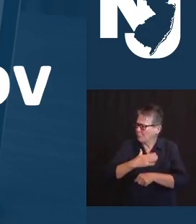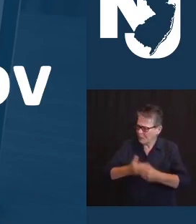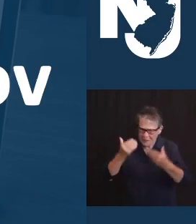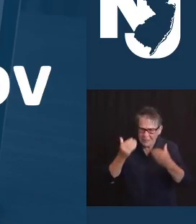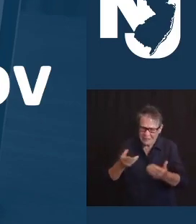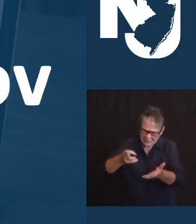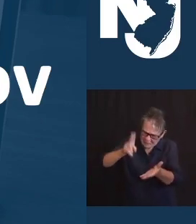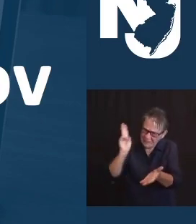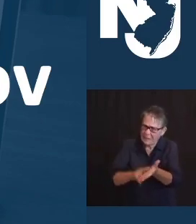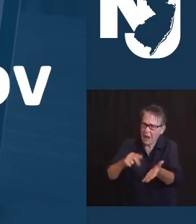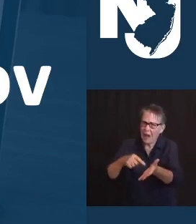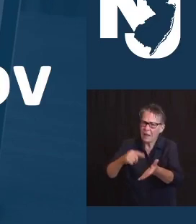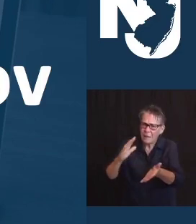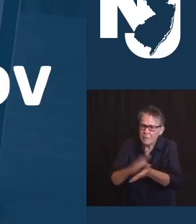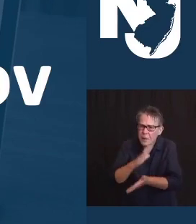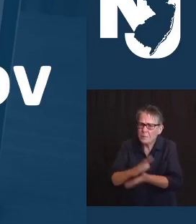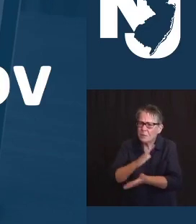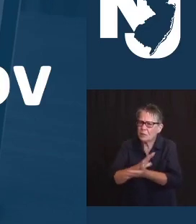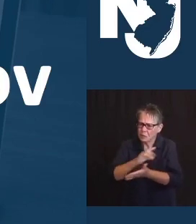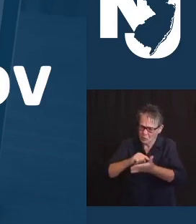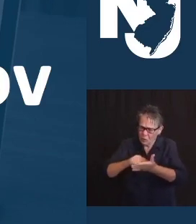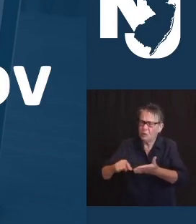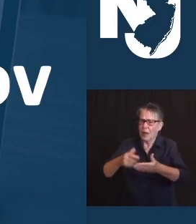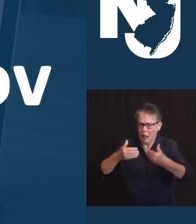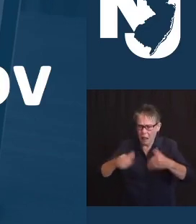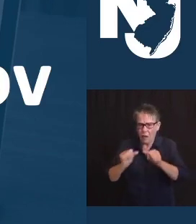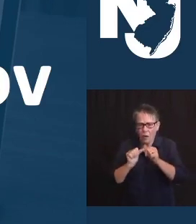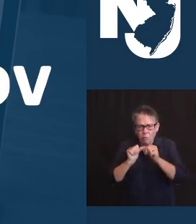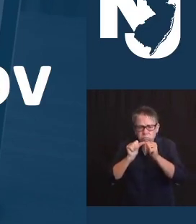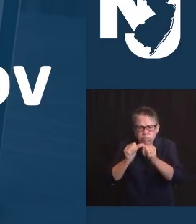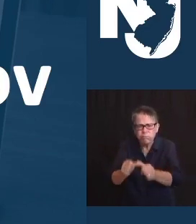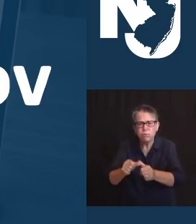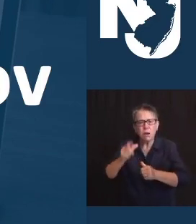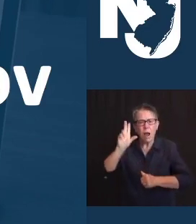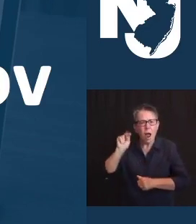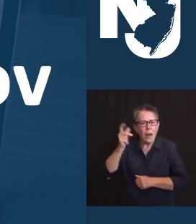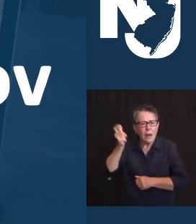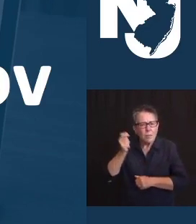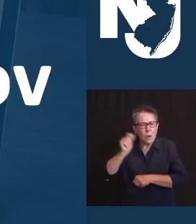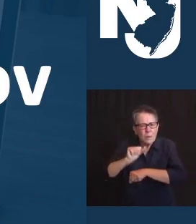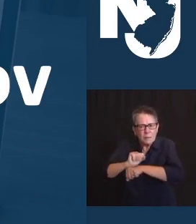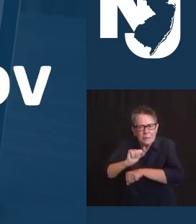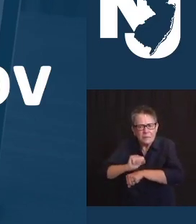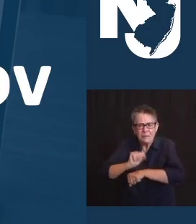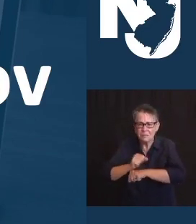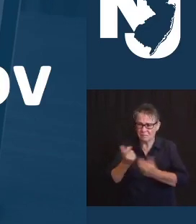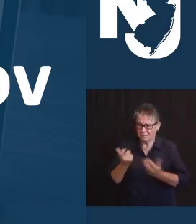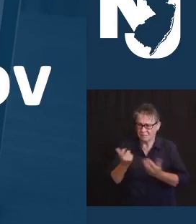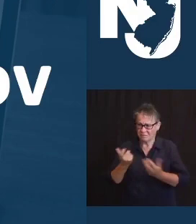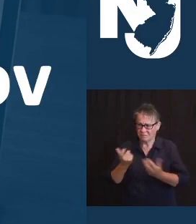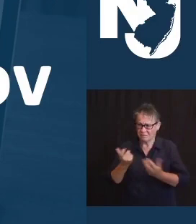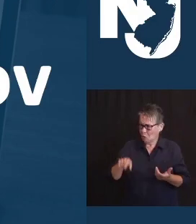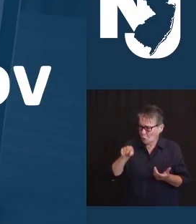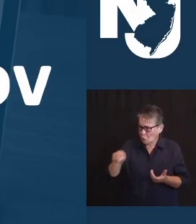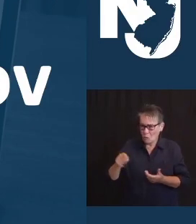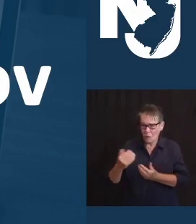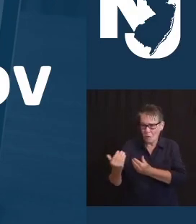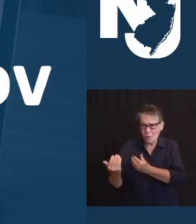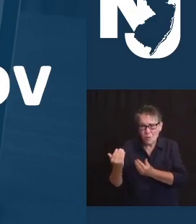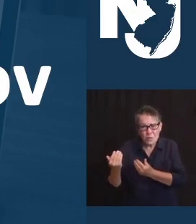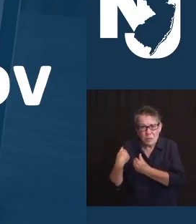economic meltdown on your watch. And this is no time to take a weekend, never mind a long weekend